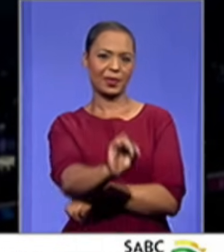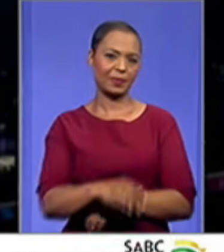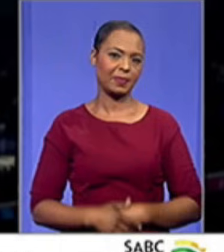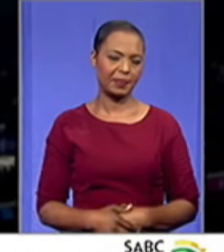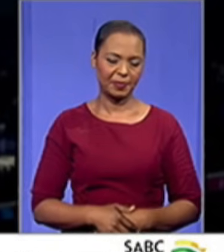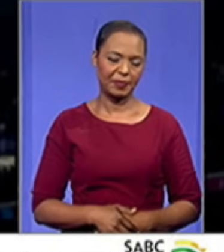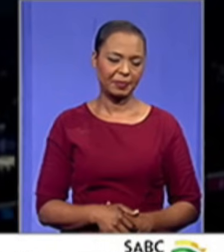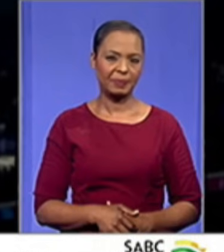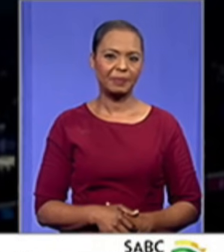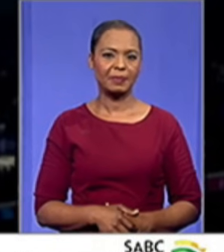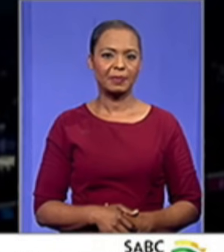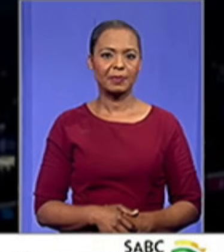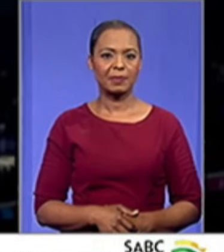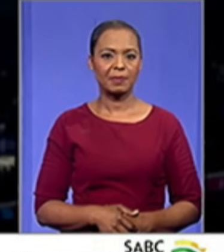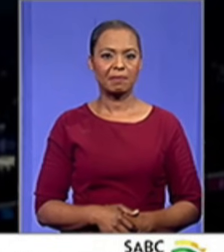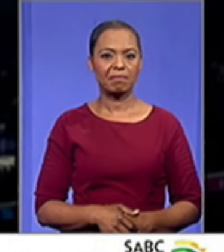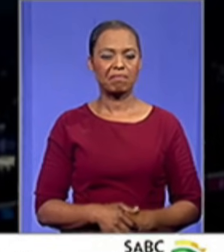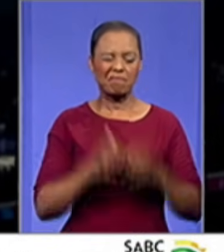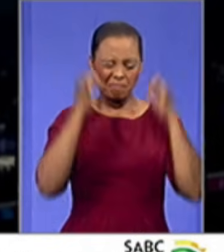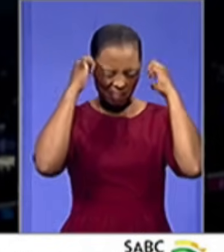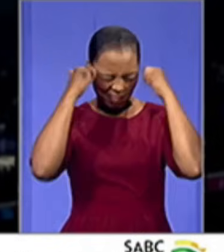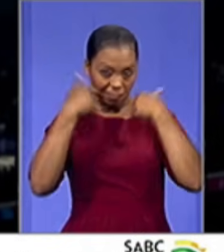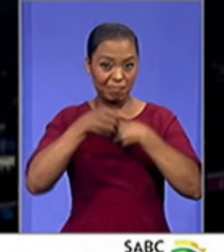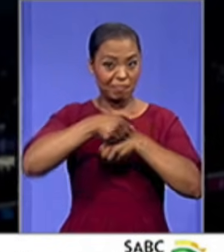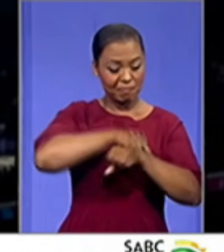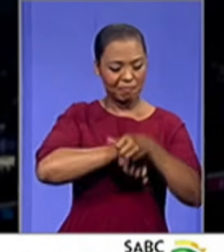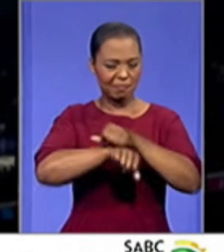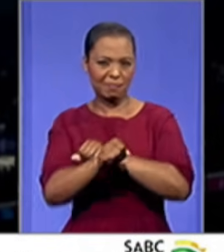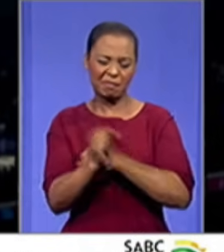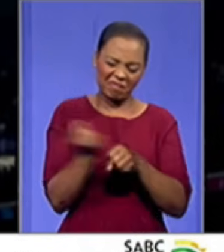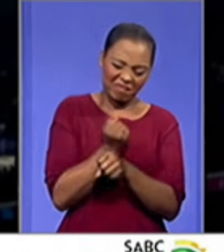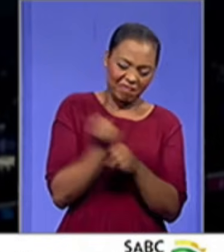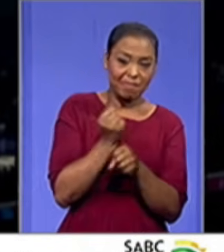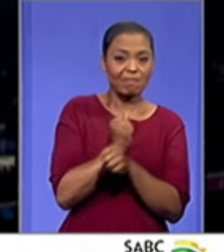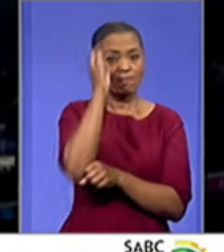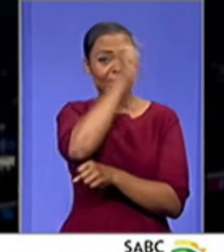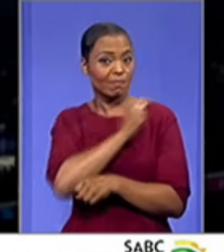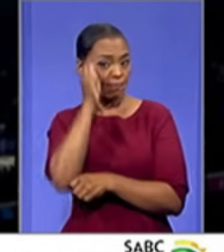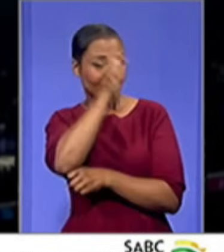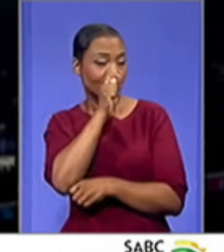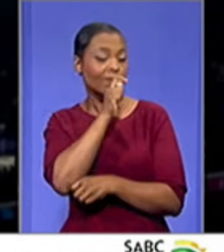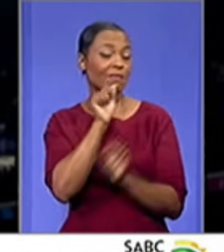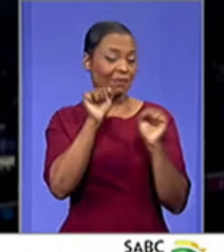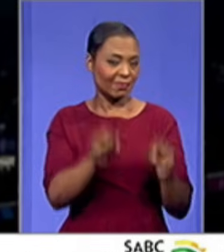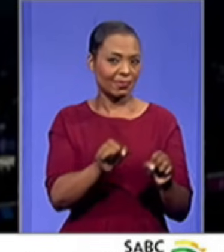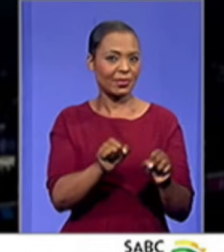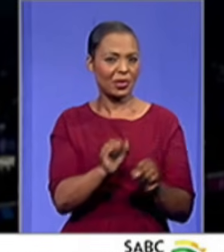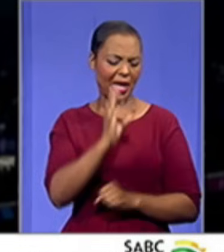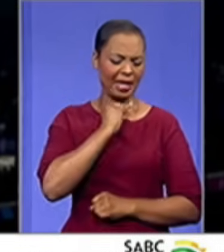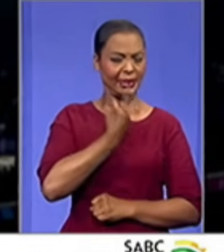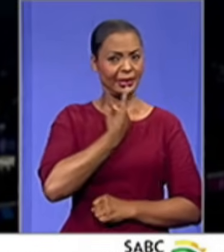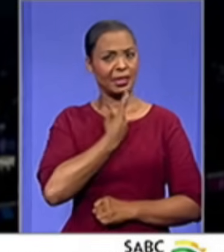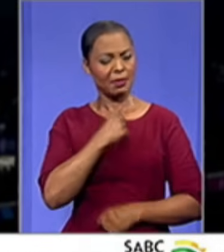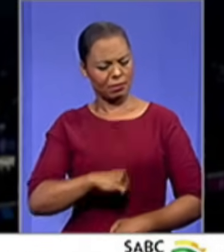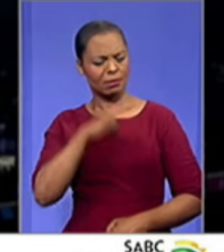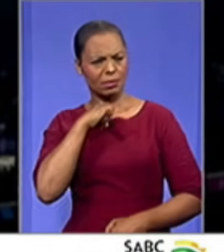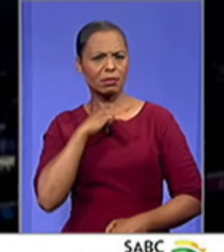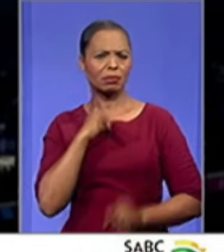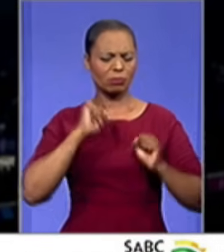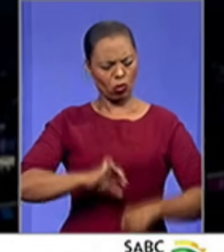France. O šoma ka thata le o šoma ka maikemišetšo le go tepotša gore he le yona game re tlo e